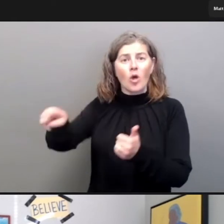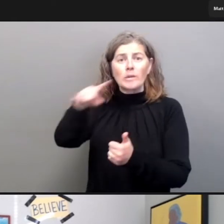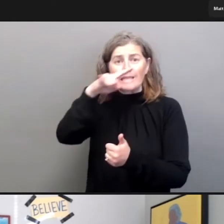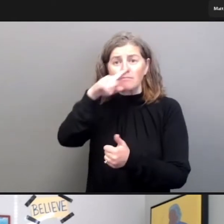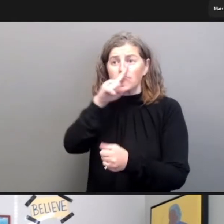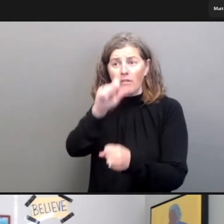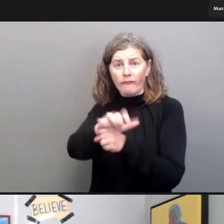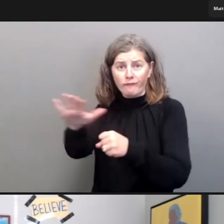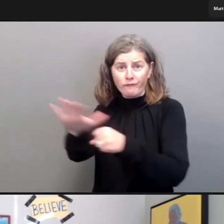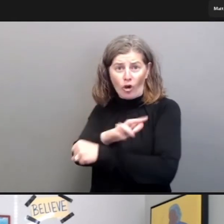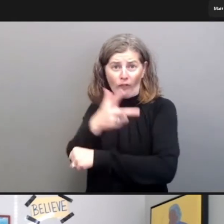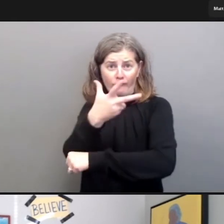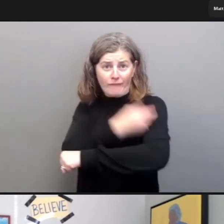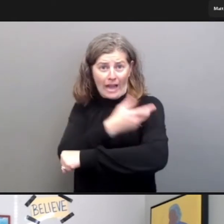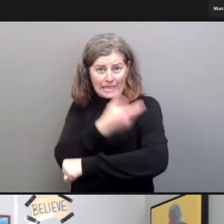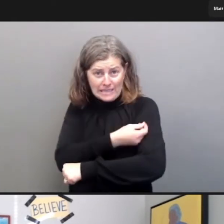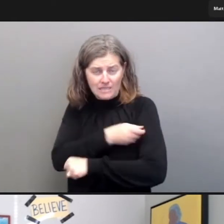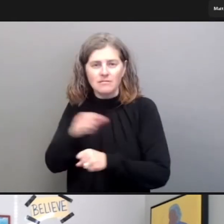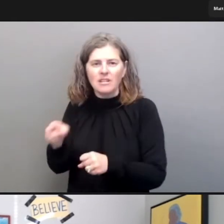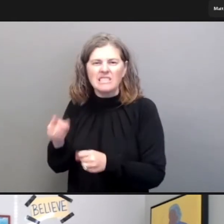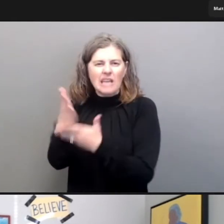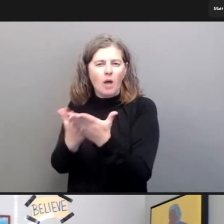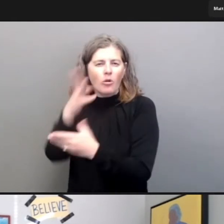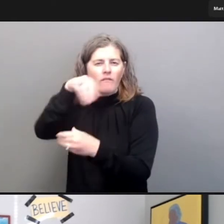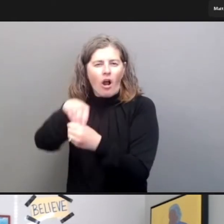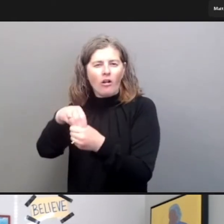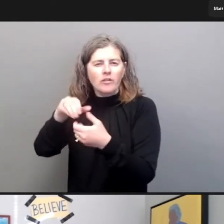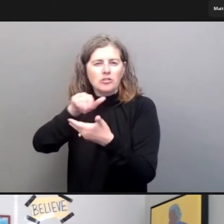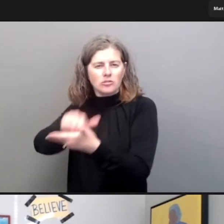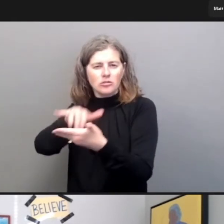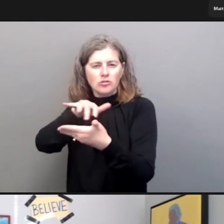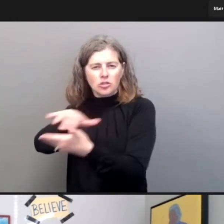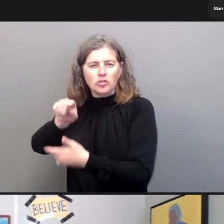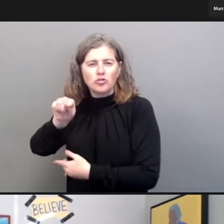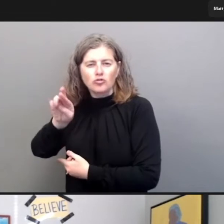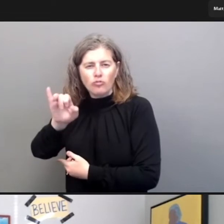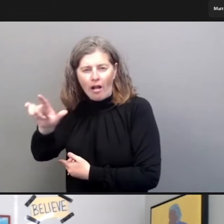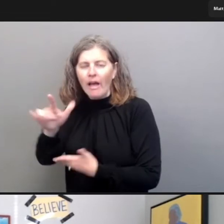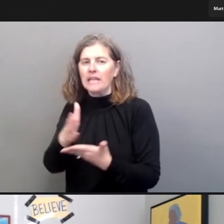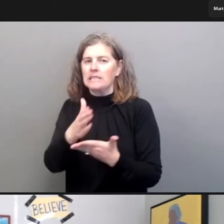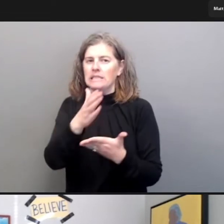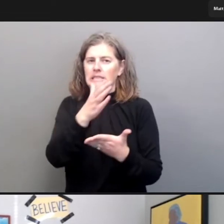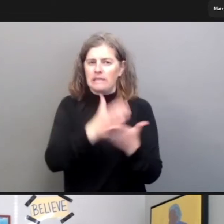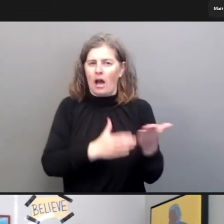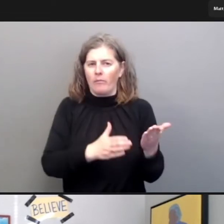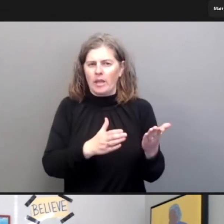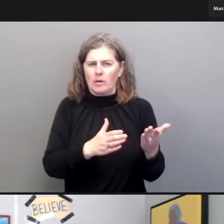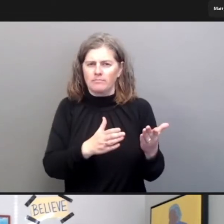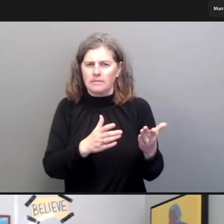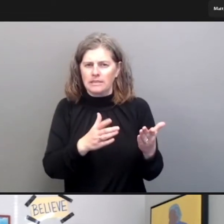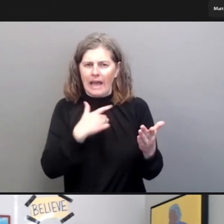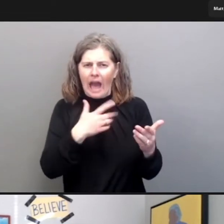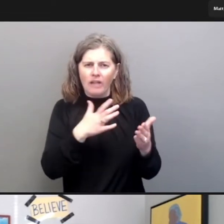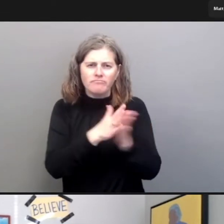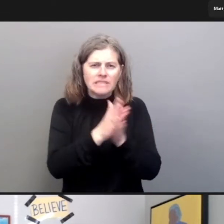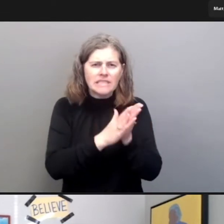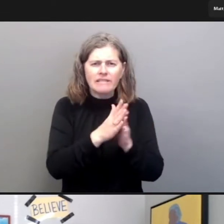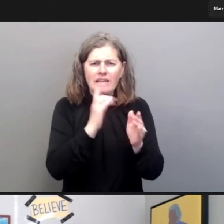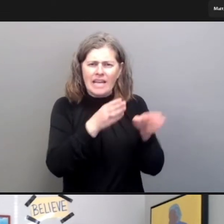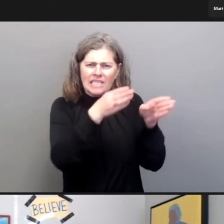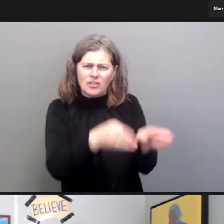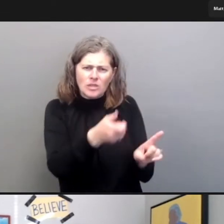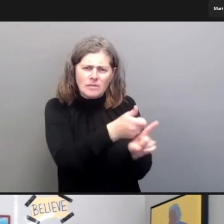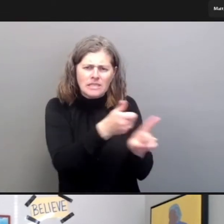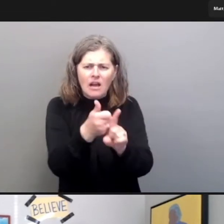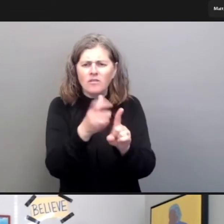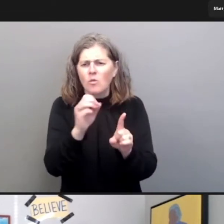And then others, there appear to have been a few cases in which dates of birth were misentered. Not entirely sure if that was at the individual level